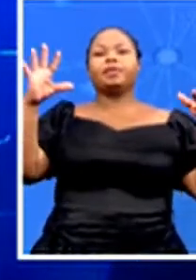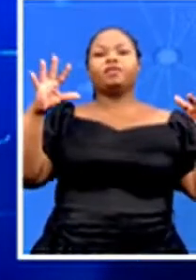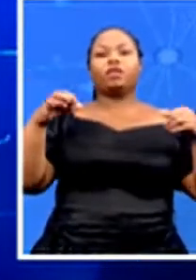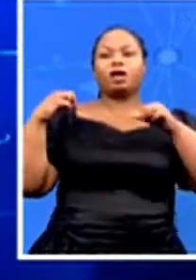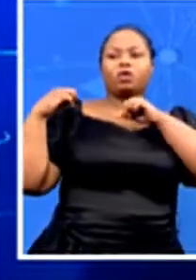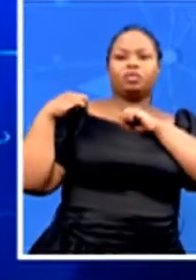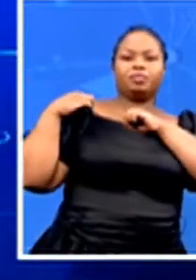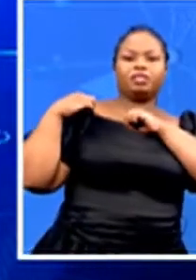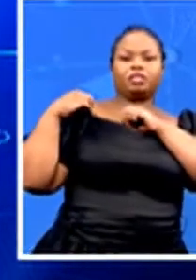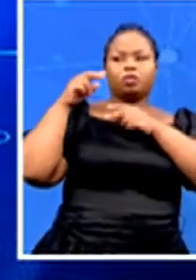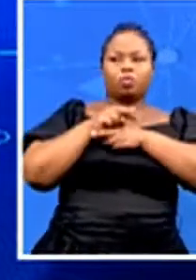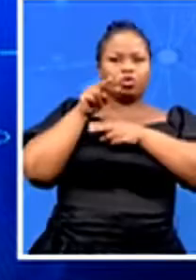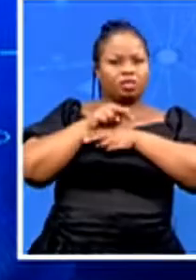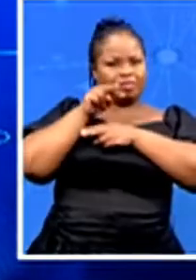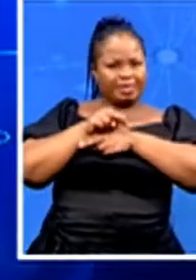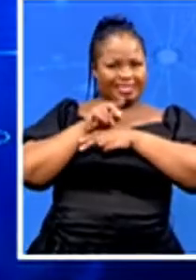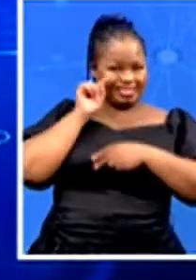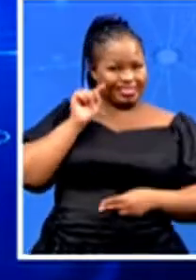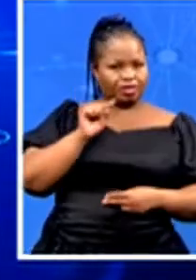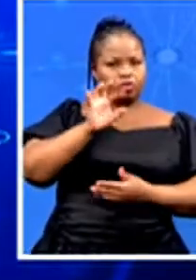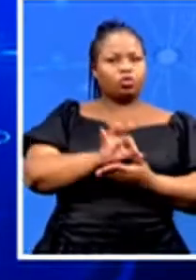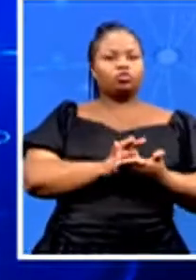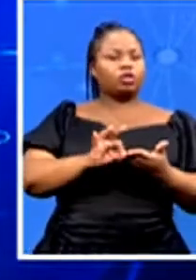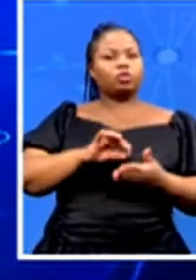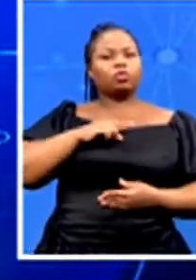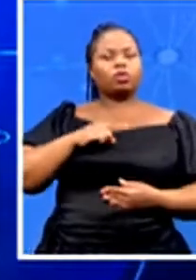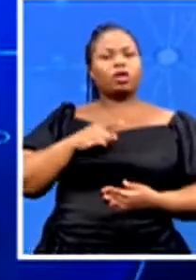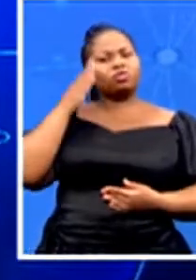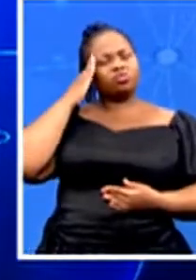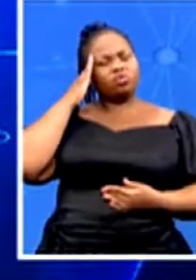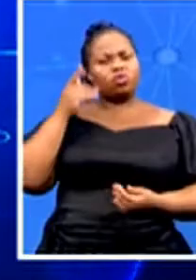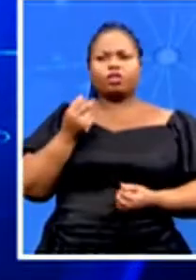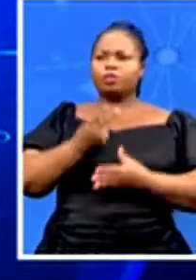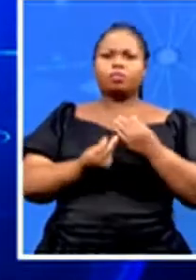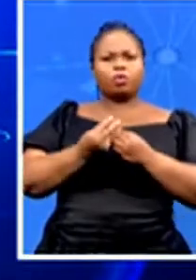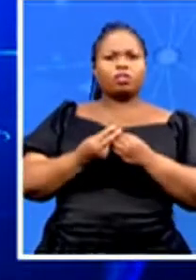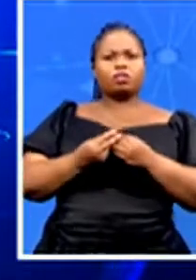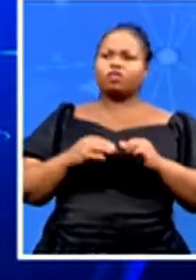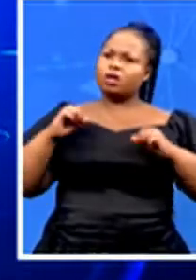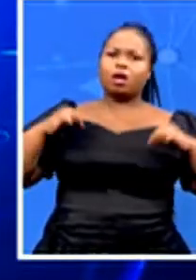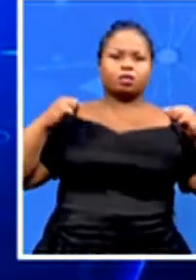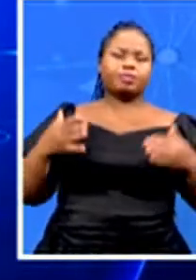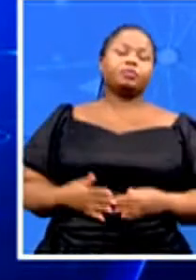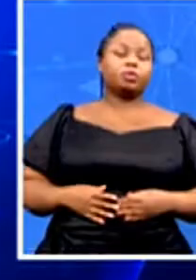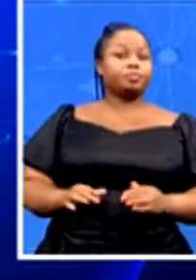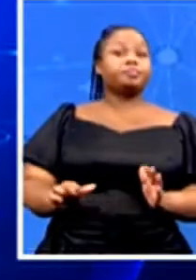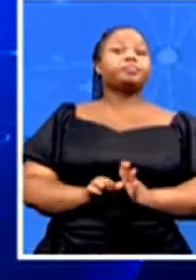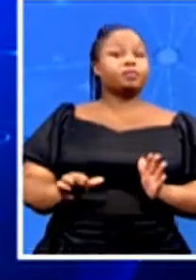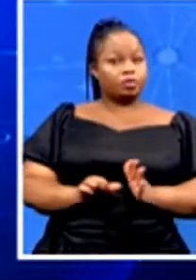this contract that the two have entered into. So it's very important that those who make